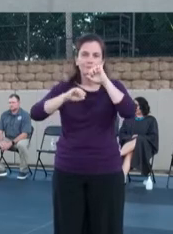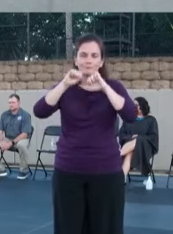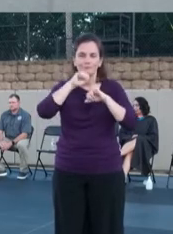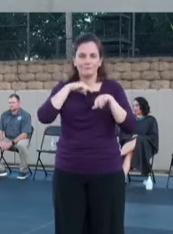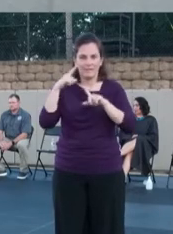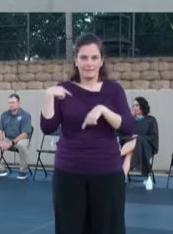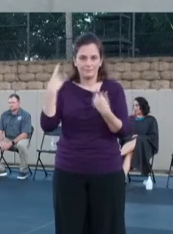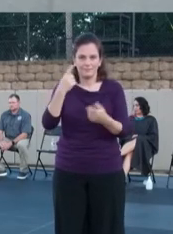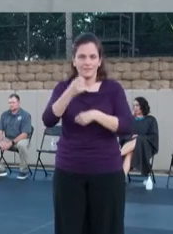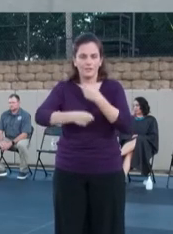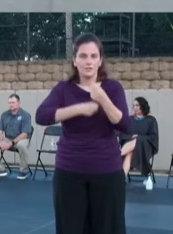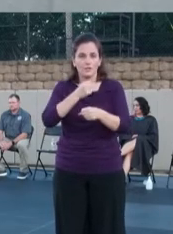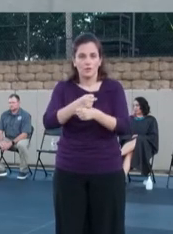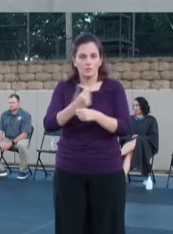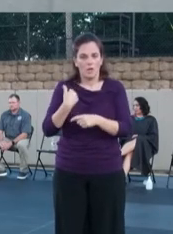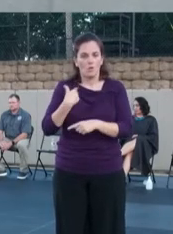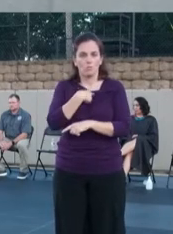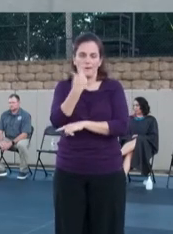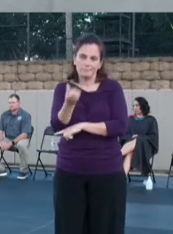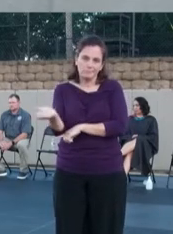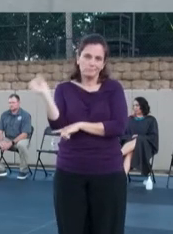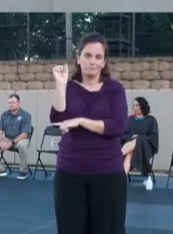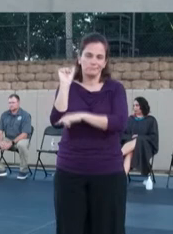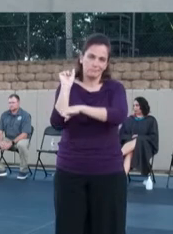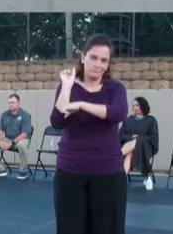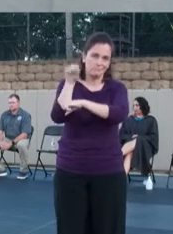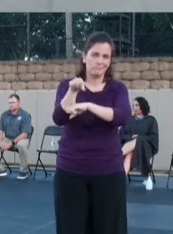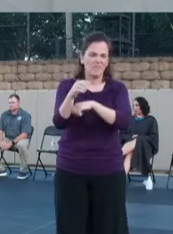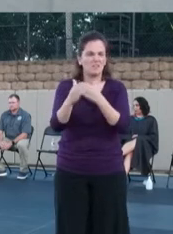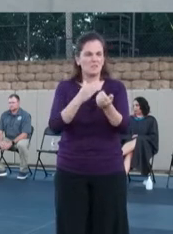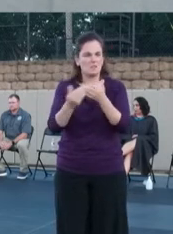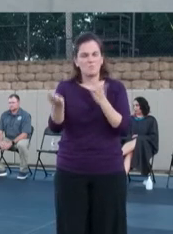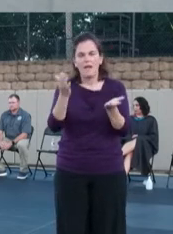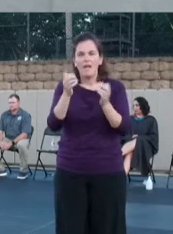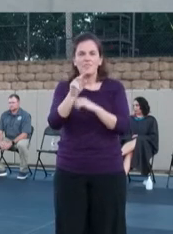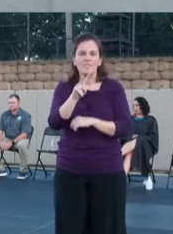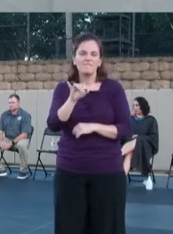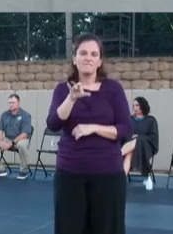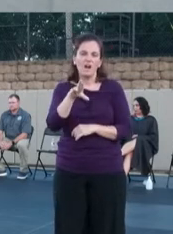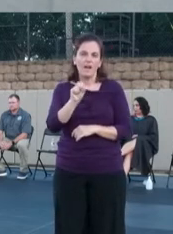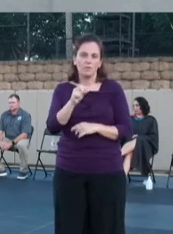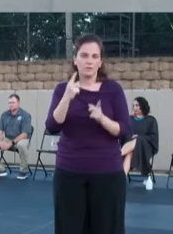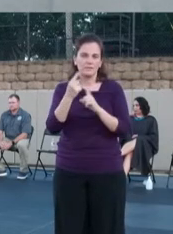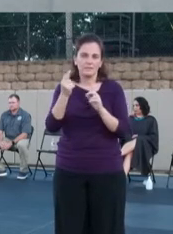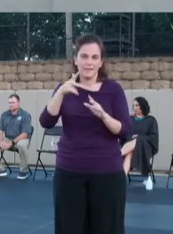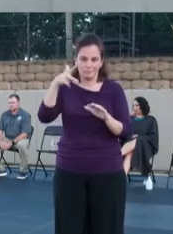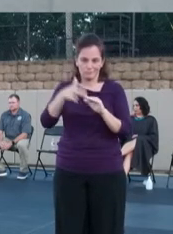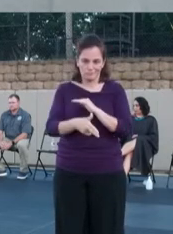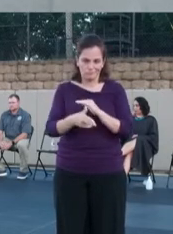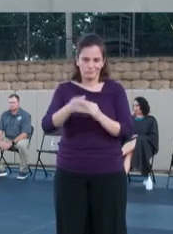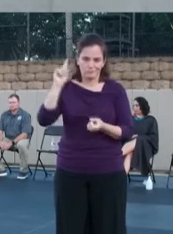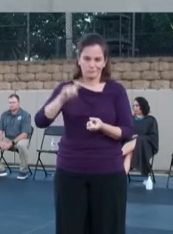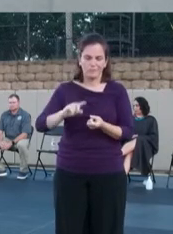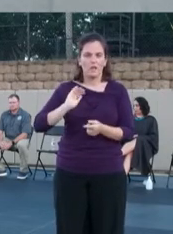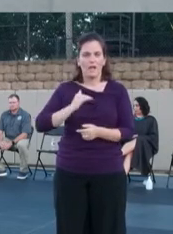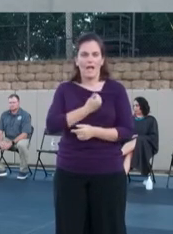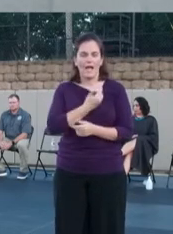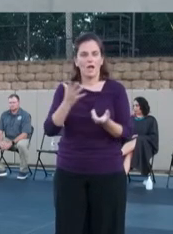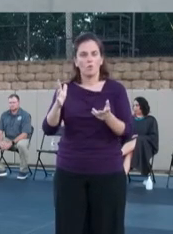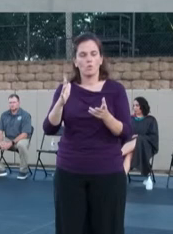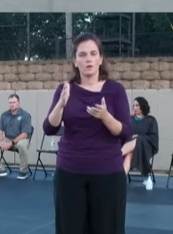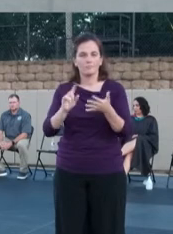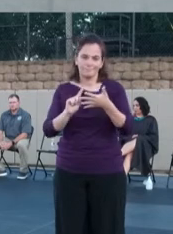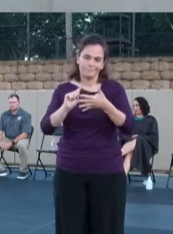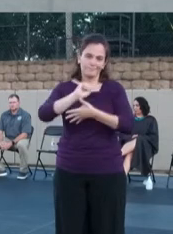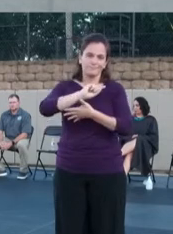did it. We rose up. Despite the virus that cut our high school experience short, despite any politics that showed us